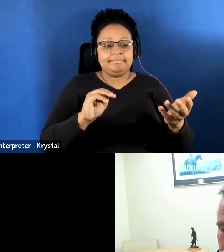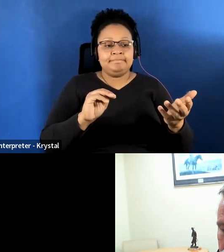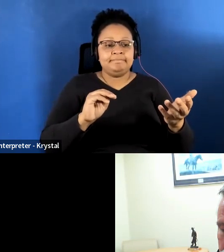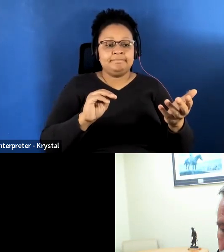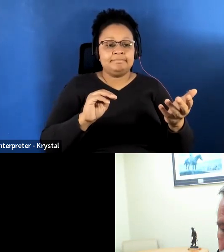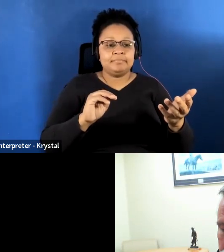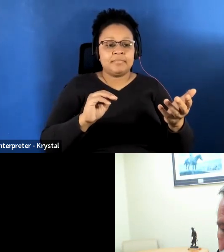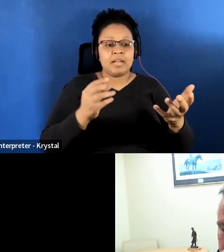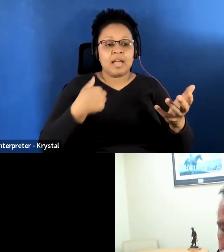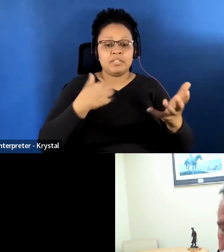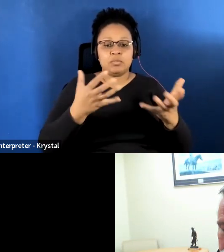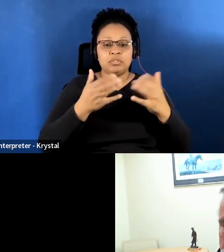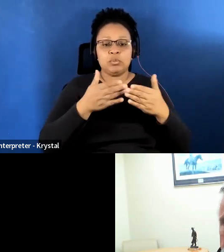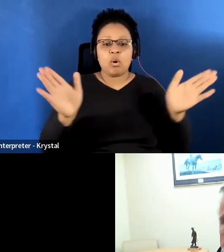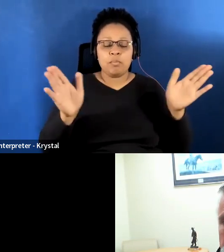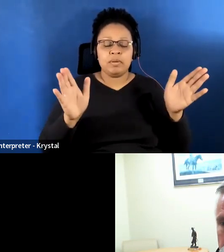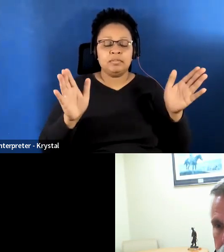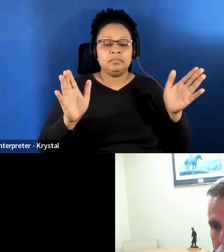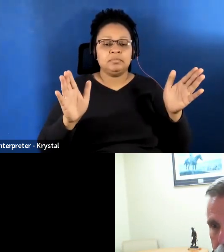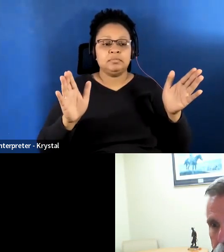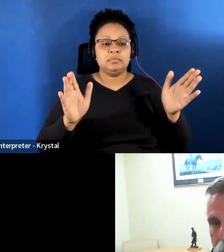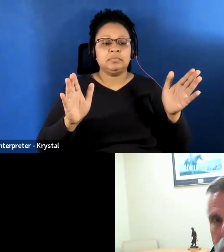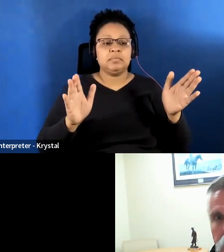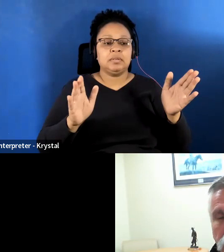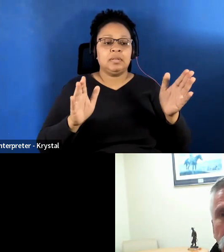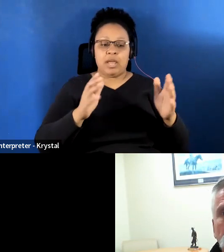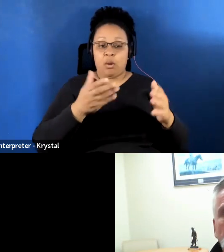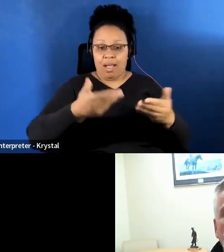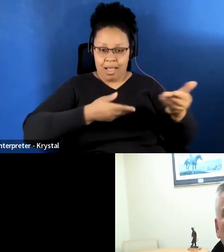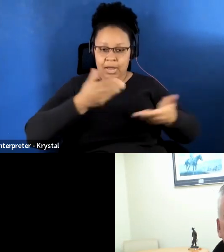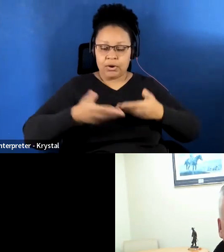would like to just open it up. What, besides